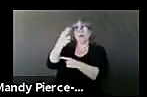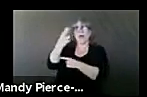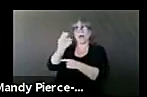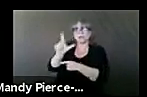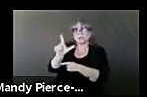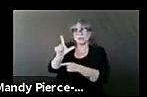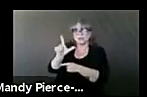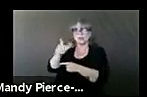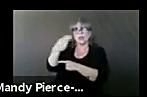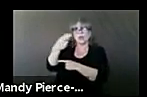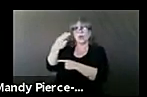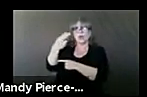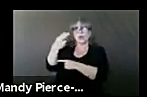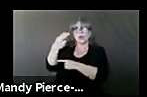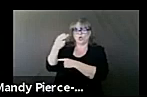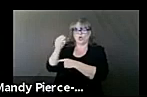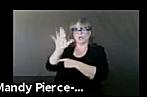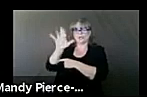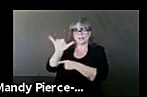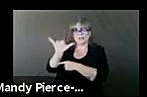officer, Dr. Eric Brandt.